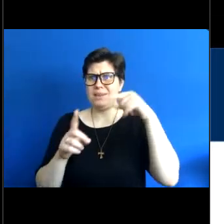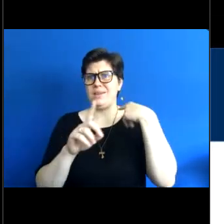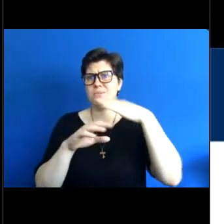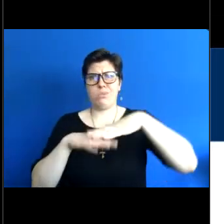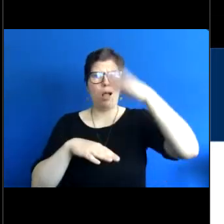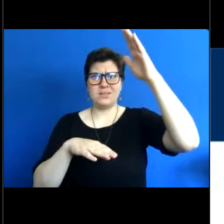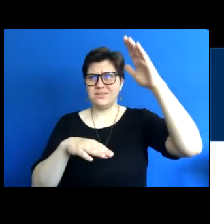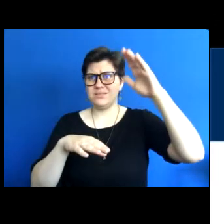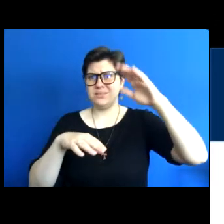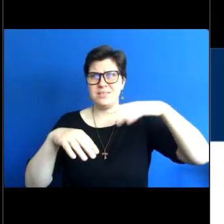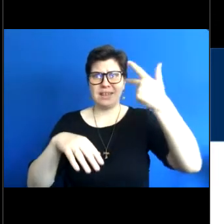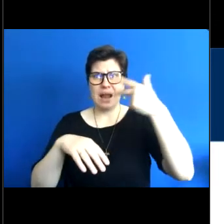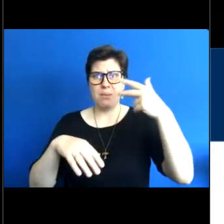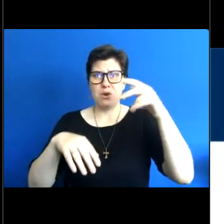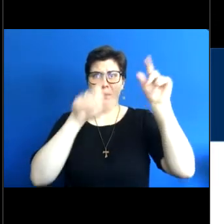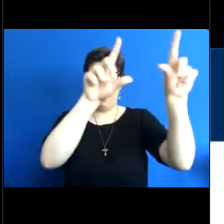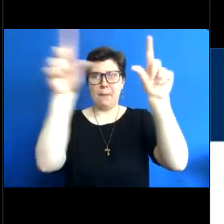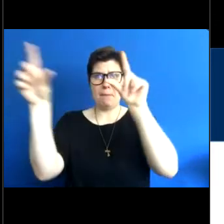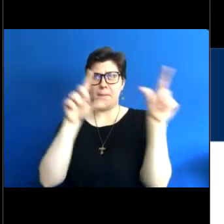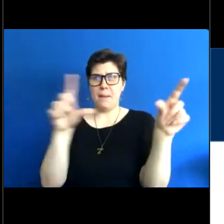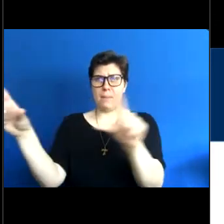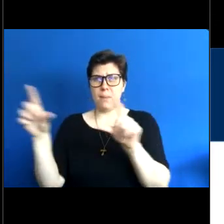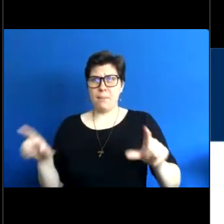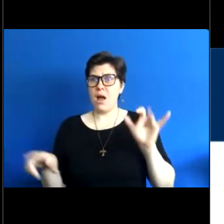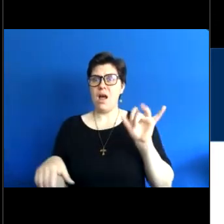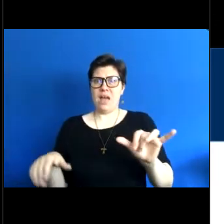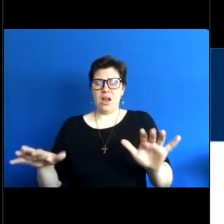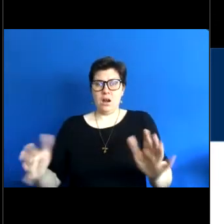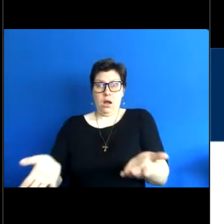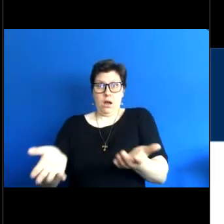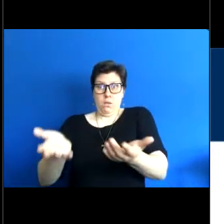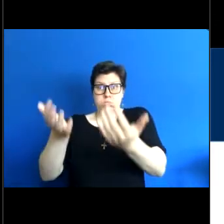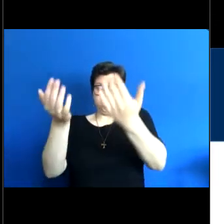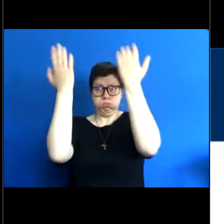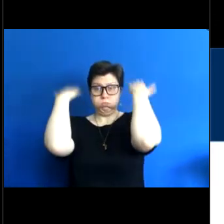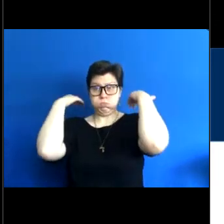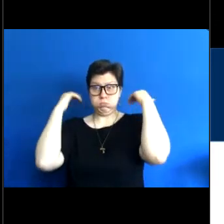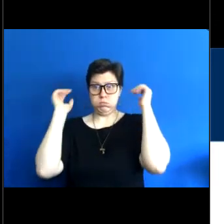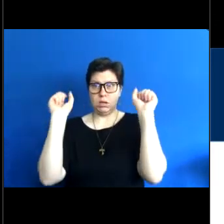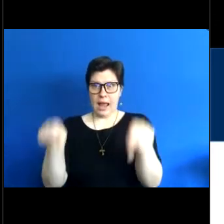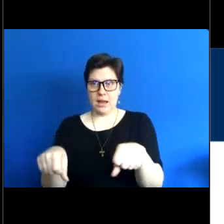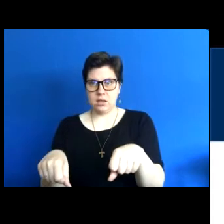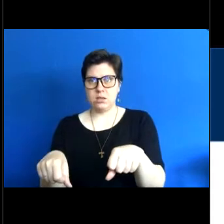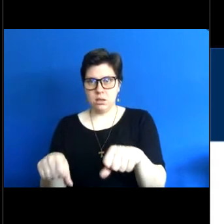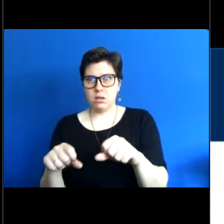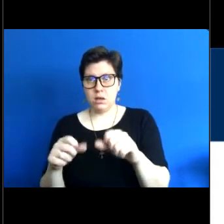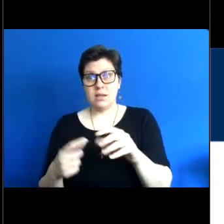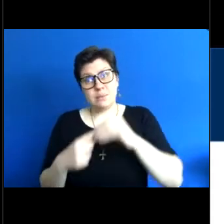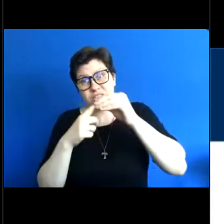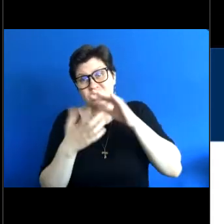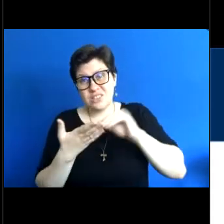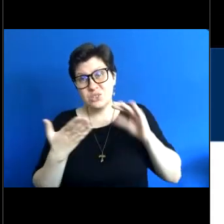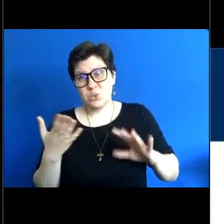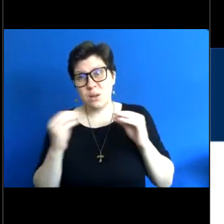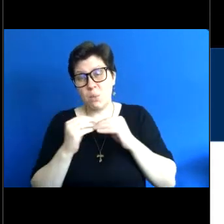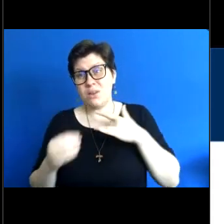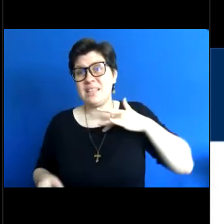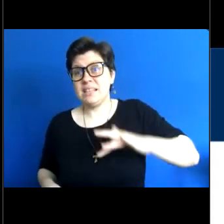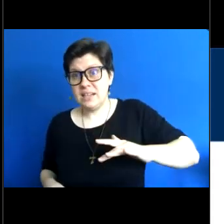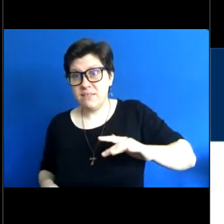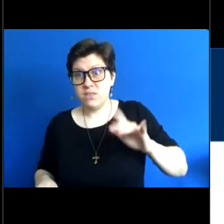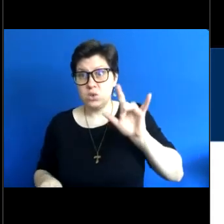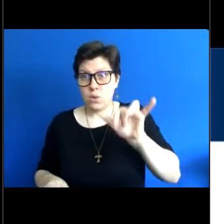same time, that overstimulation can be an incredible challenge, especially with our students that are more sensitive to